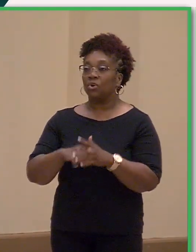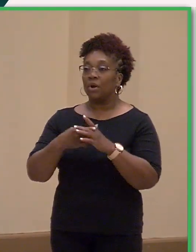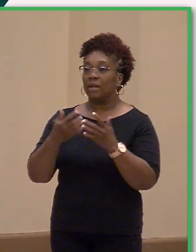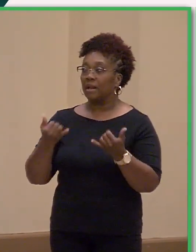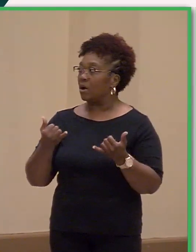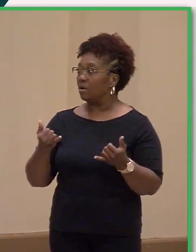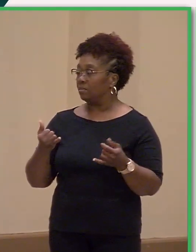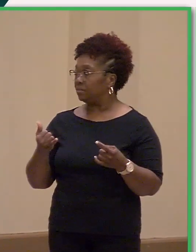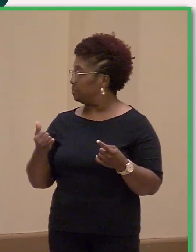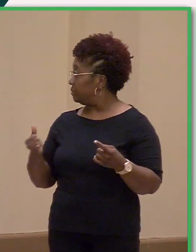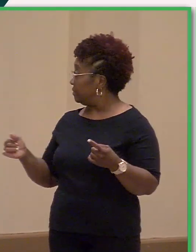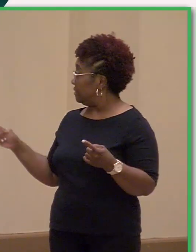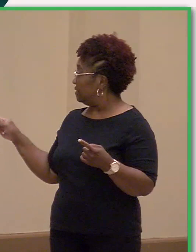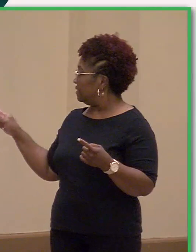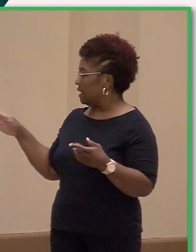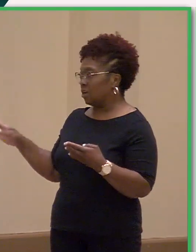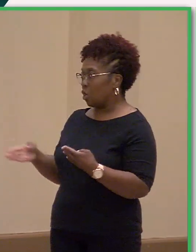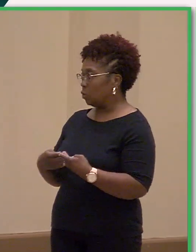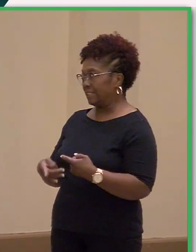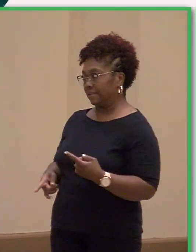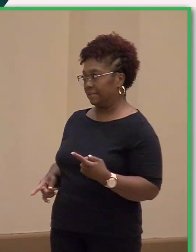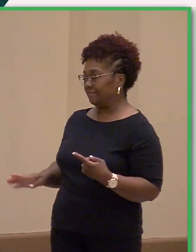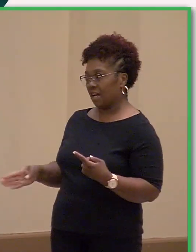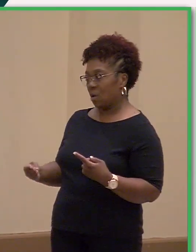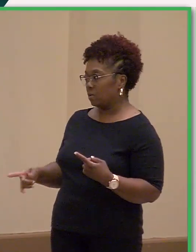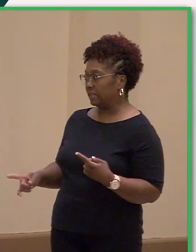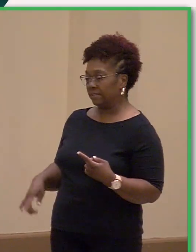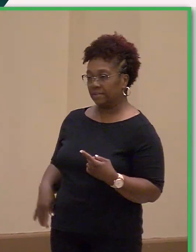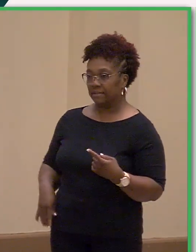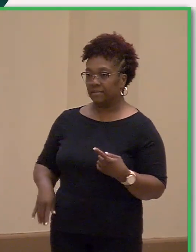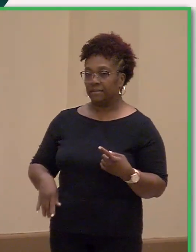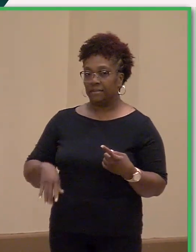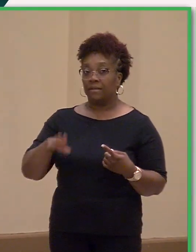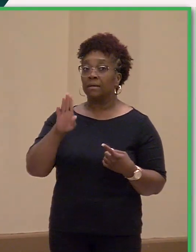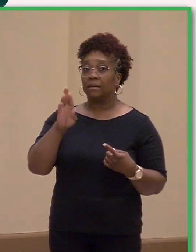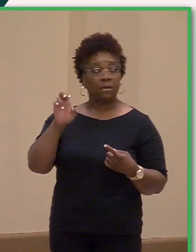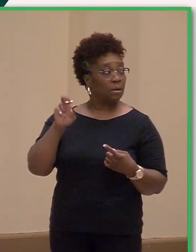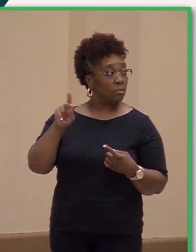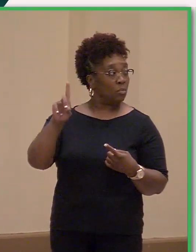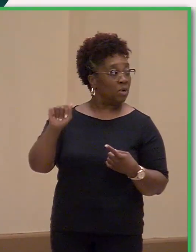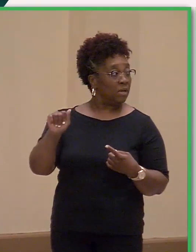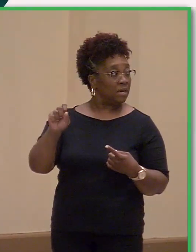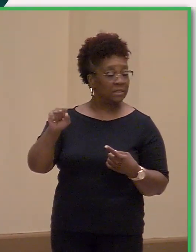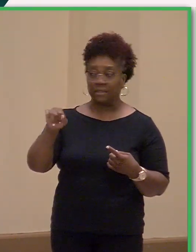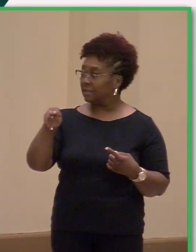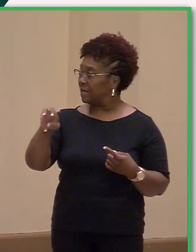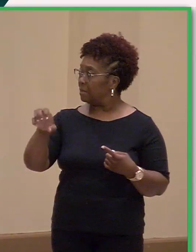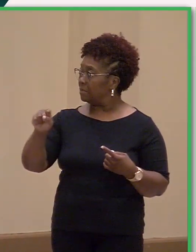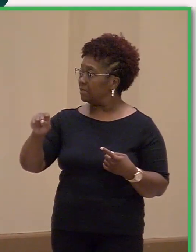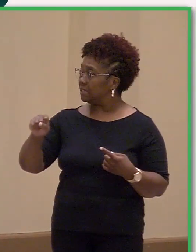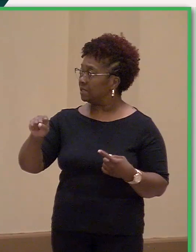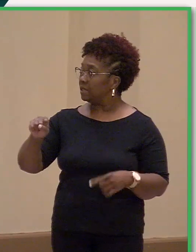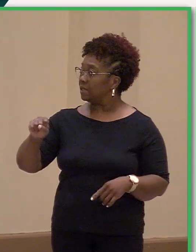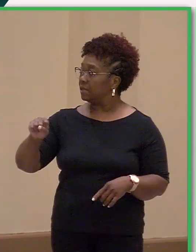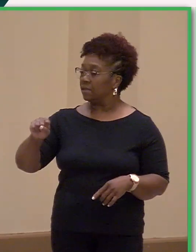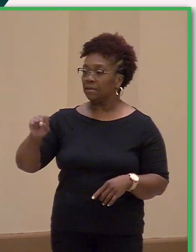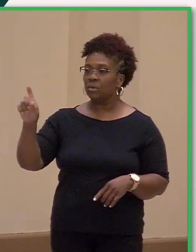and we're going to have our invocation from Miss Brenda Simmons. Is she with us? Miss Brenda Simmons. All right.